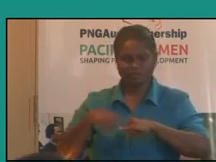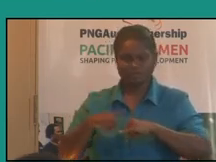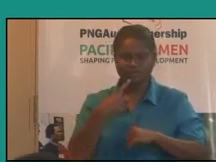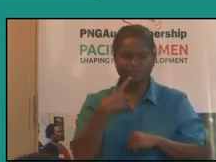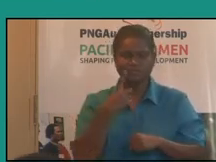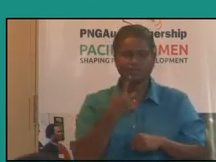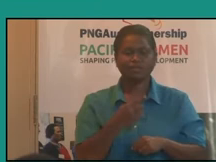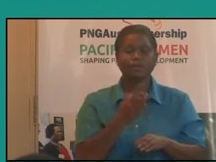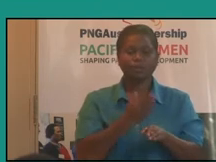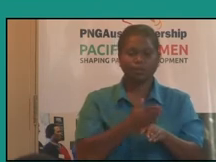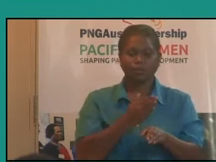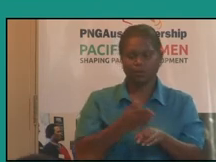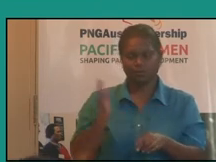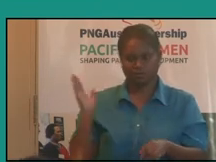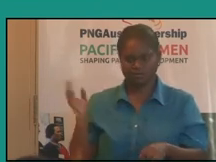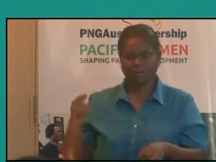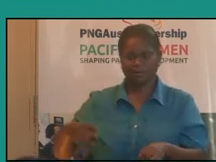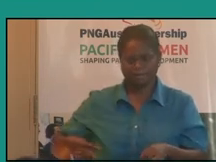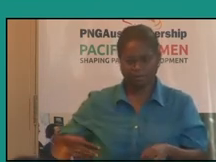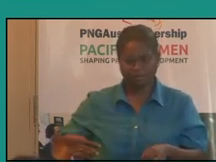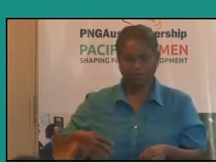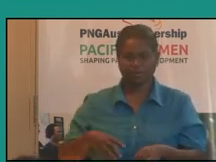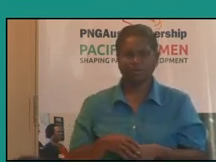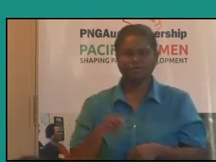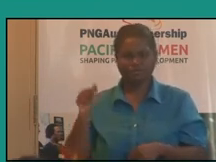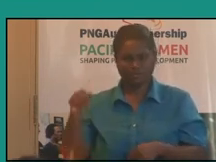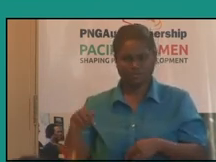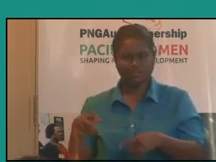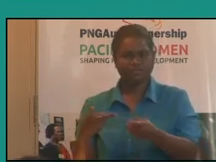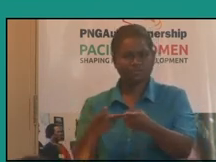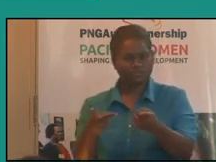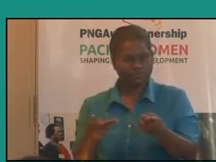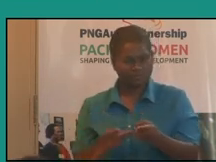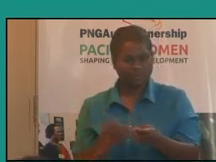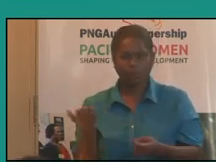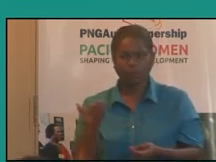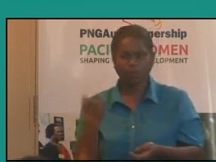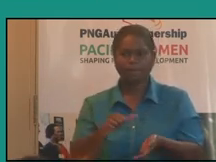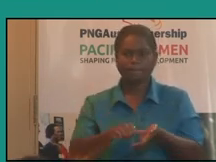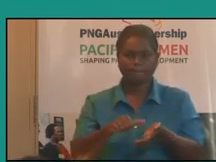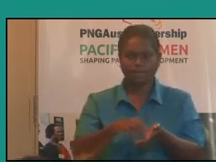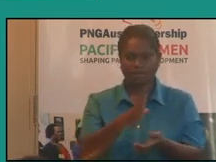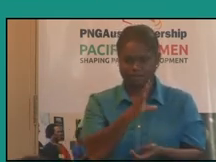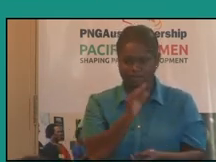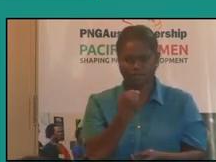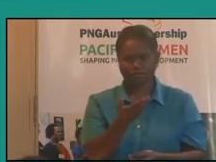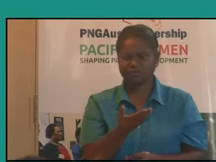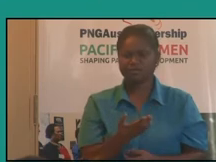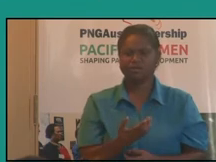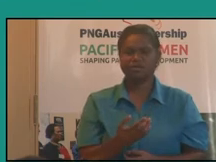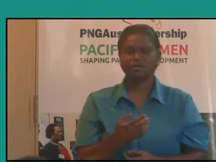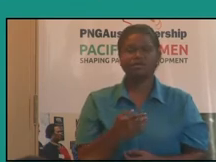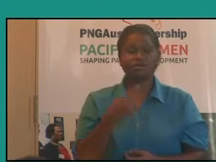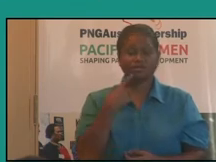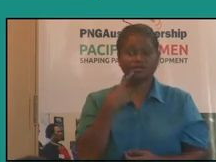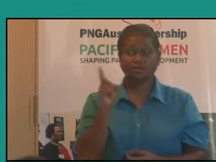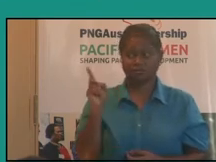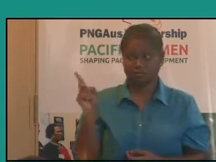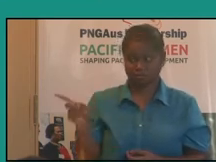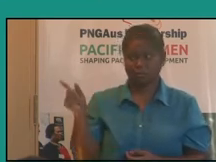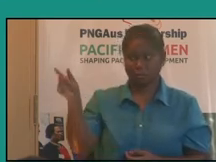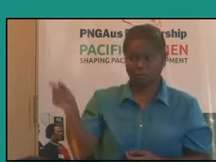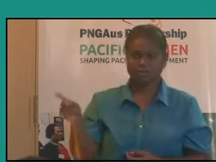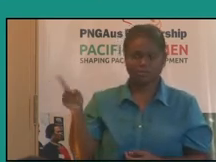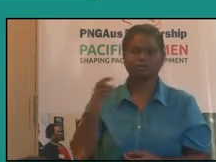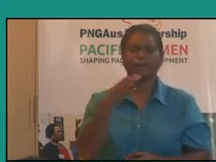member, this is what the district does, this is where the money comes from. And after all that educating, then they say, okay, then you have to vote for this person.